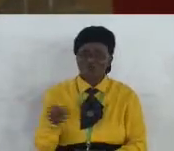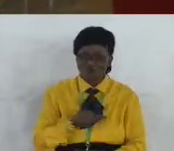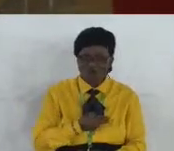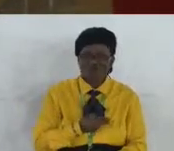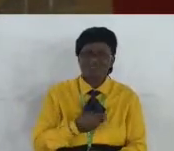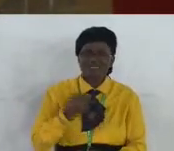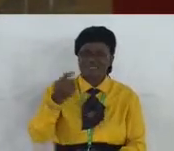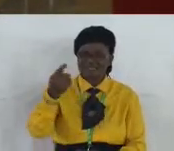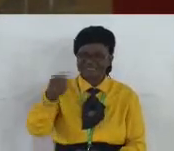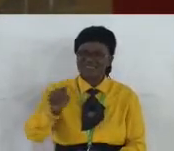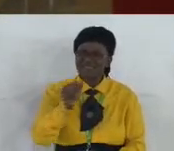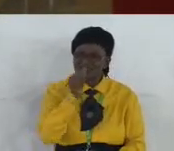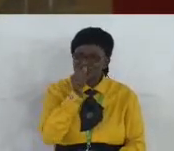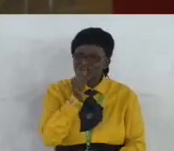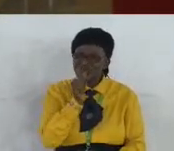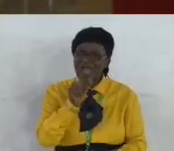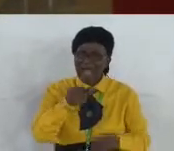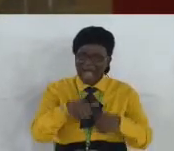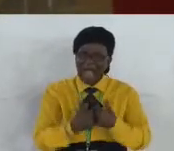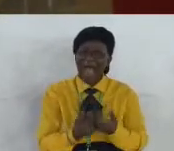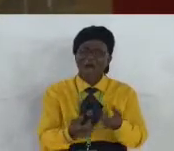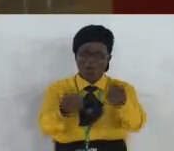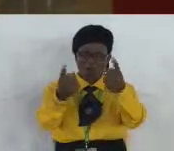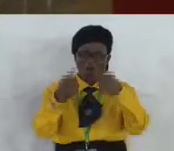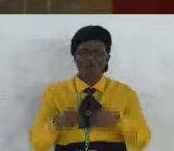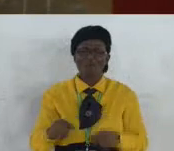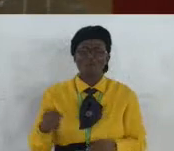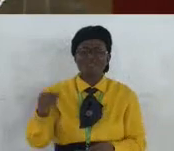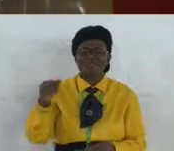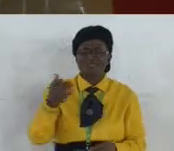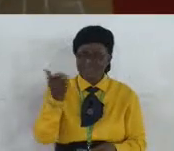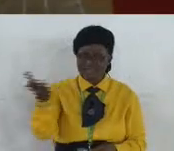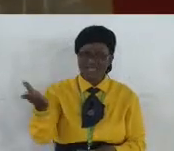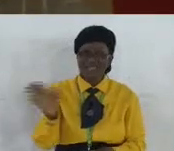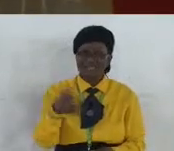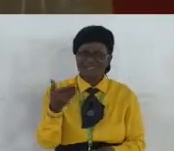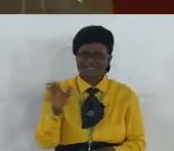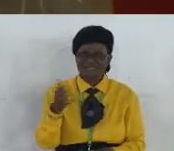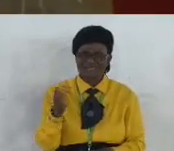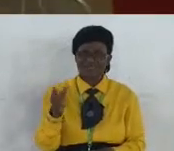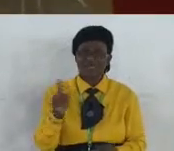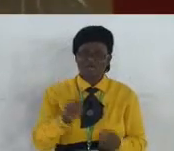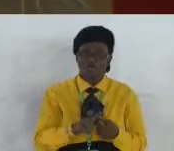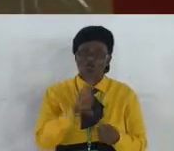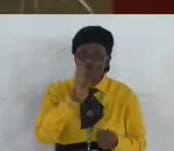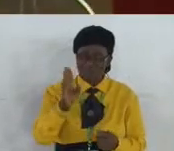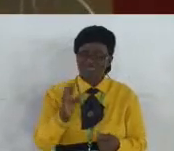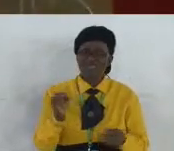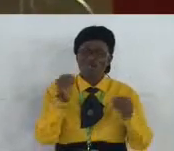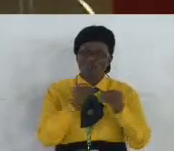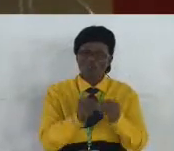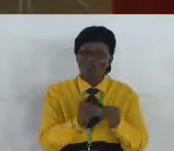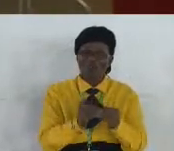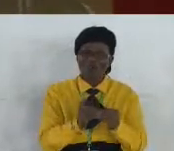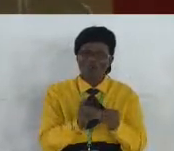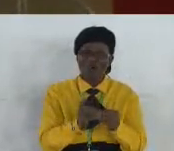How come there seem to be more miracles happening among Pentecostals?